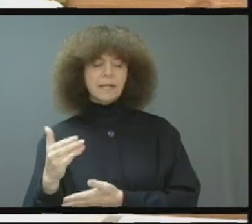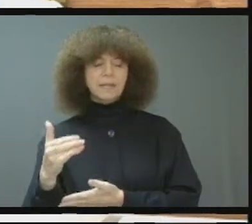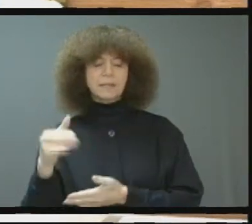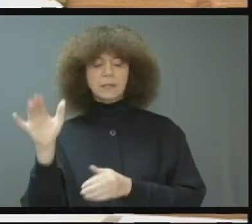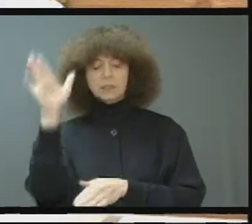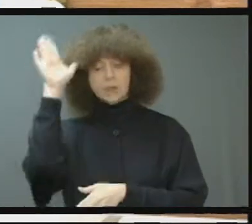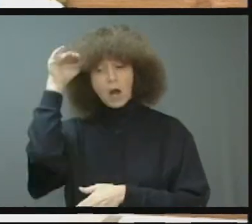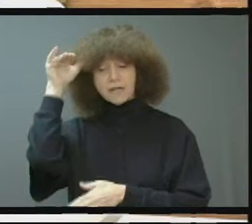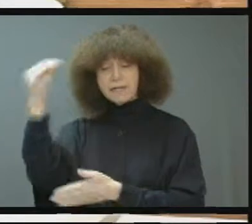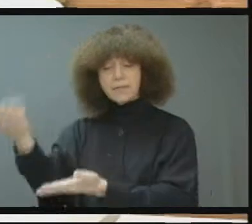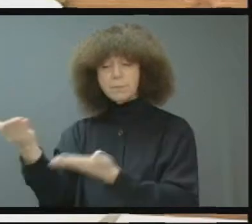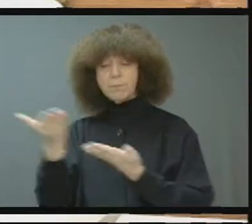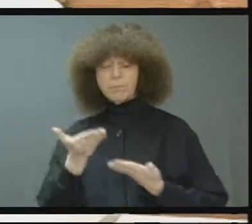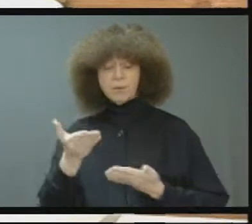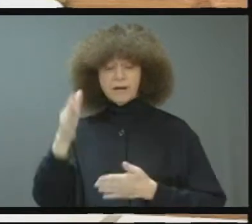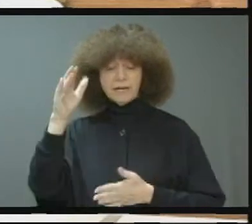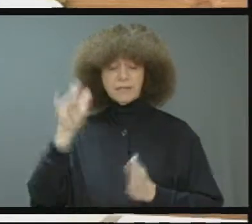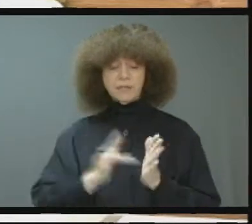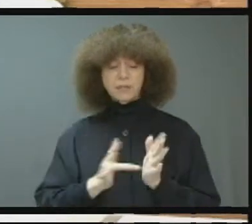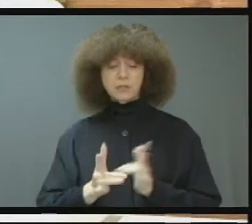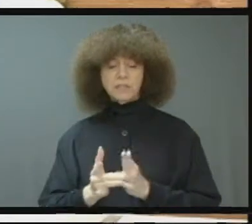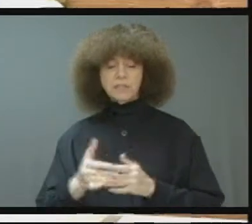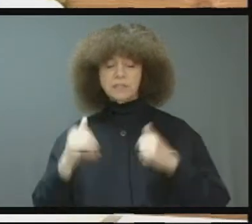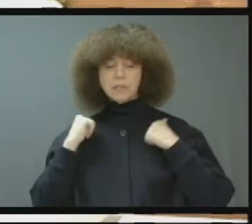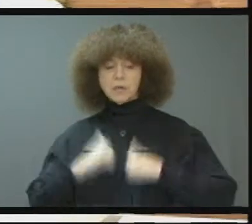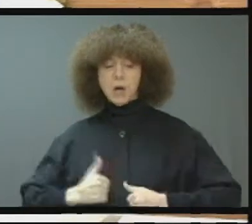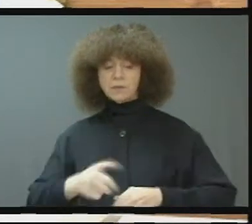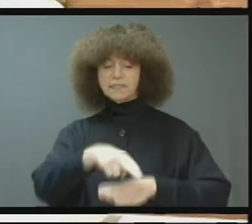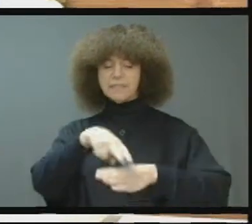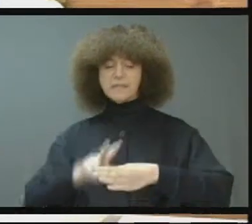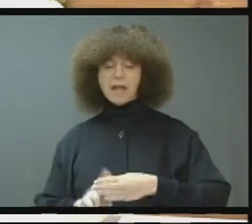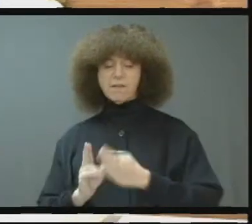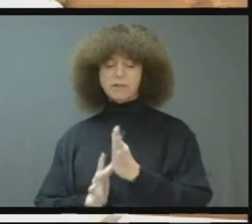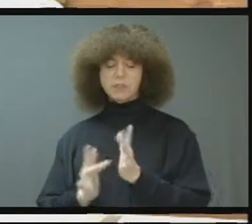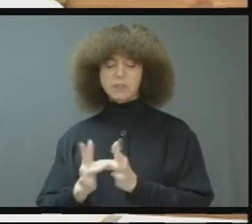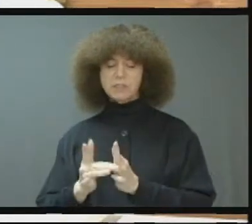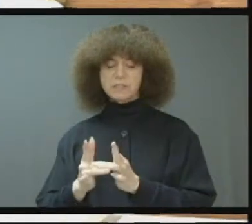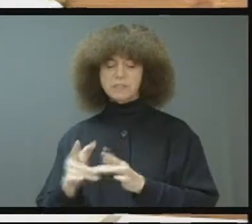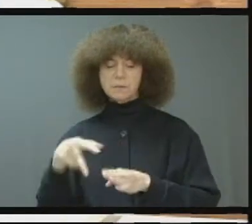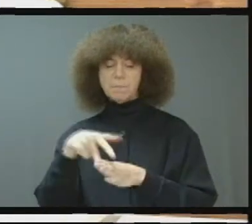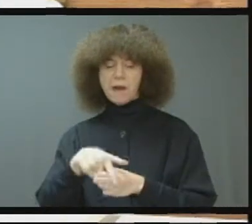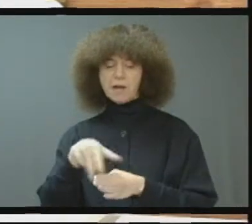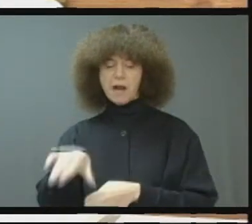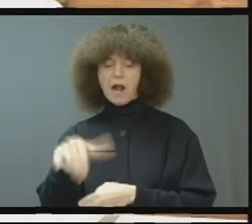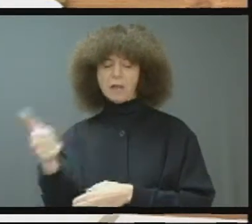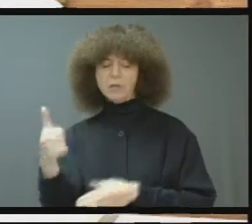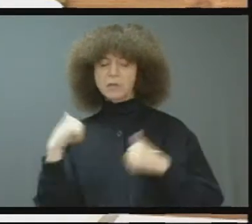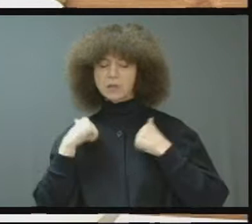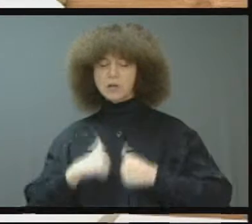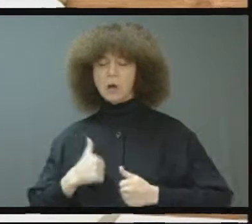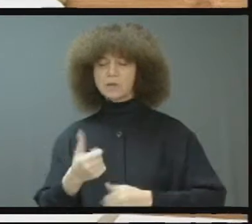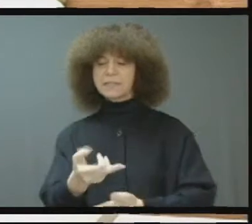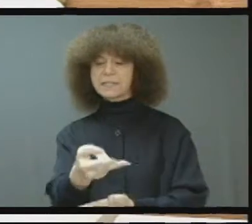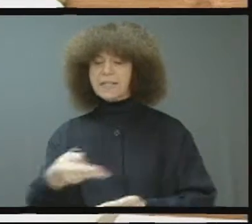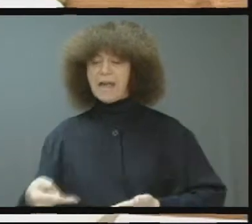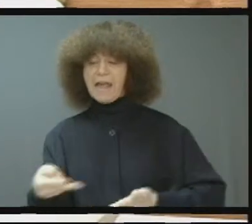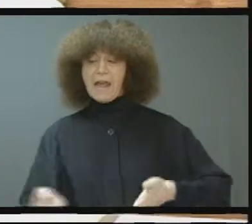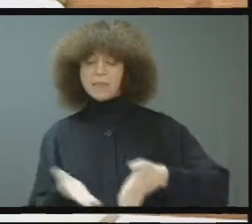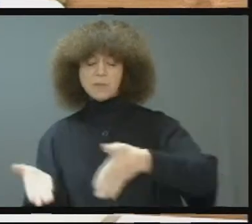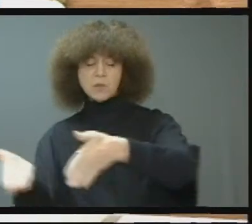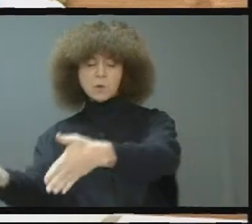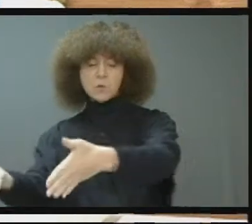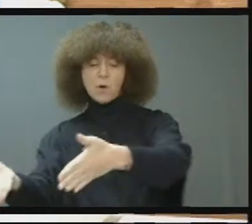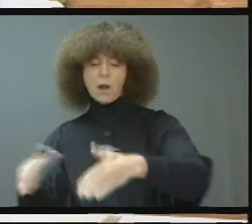on it. Many people spread their cloaks on the road, while others spread branches they had cut in the fields. Those who went